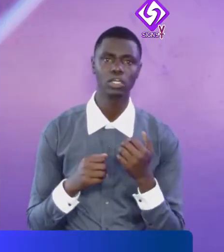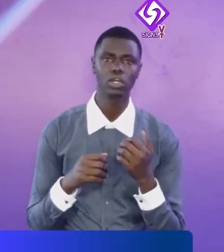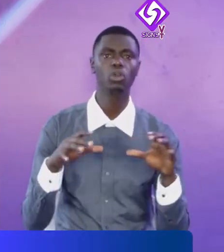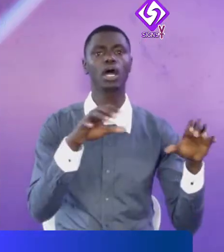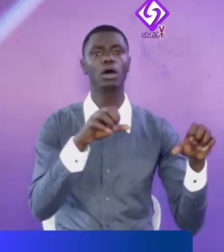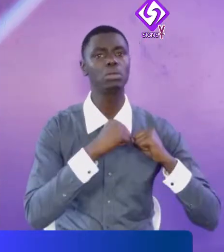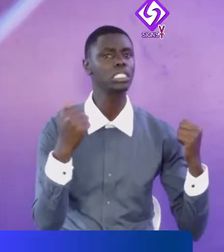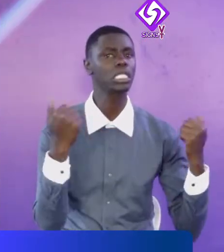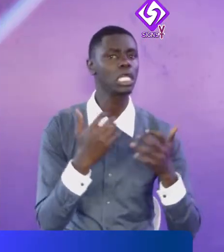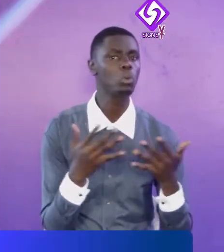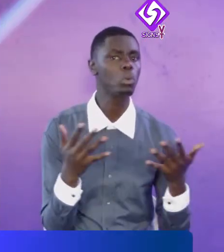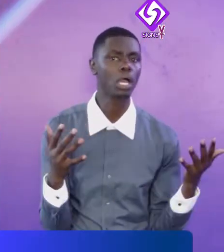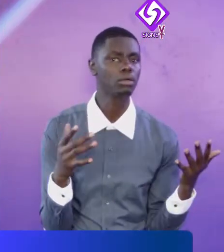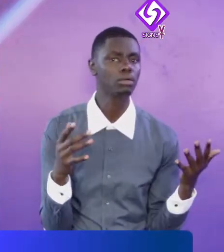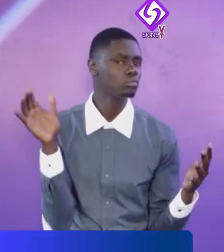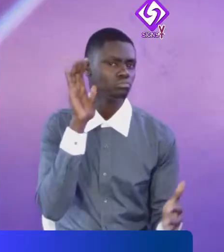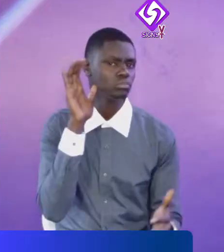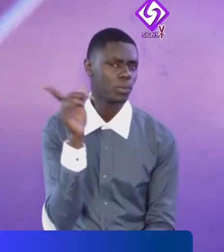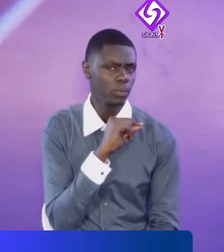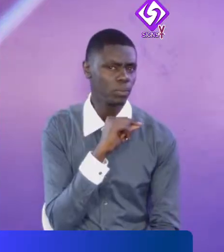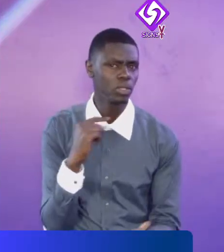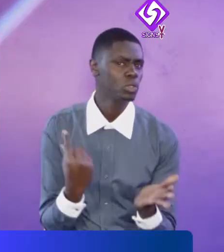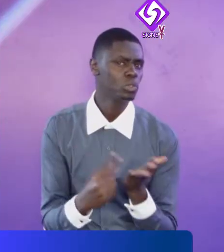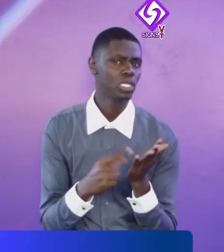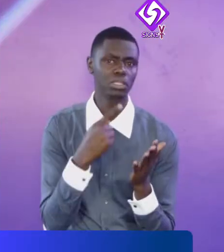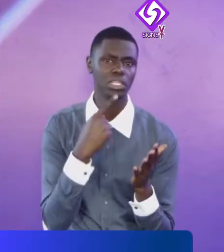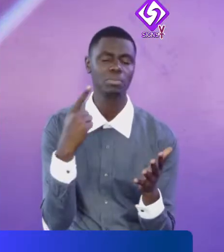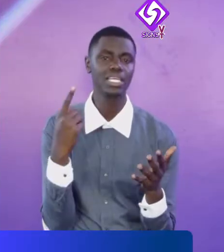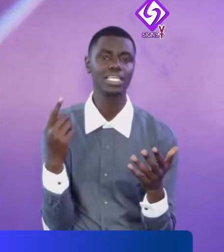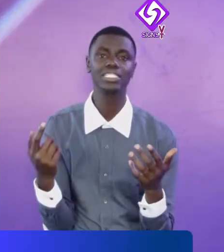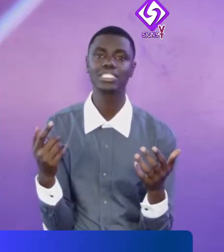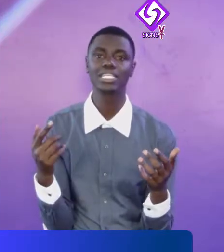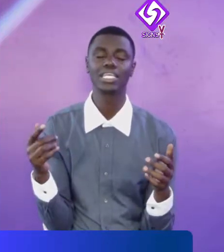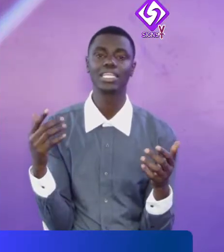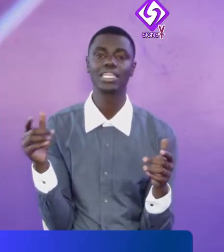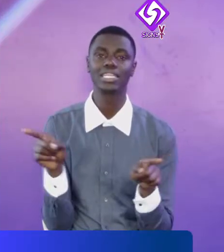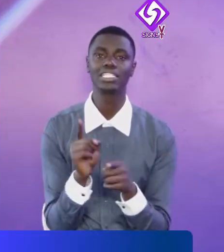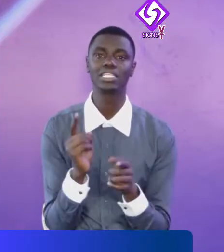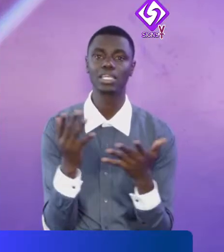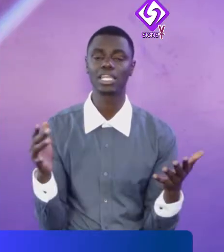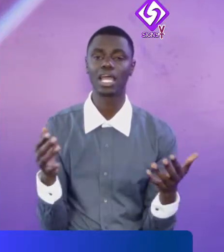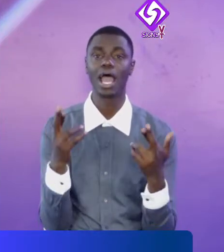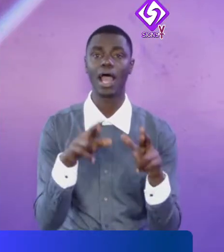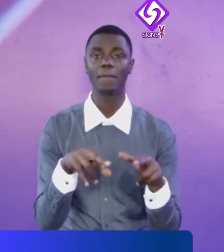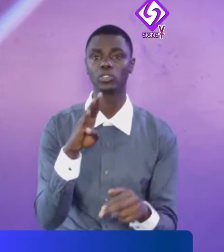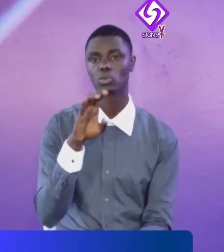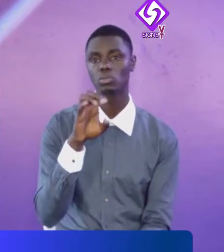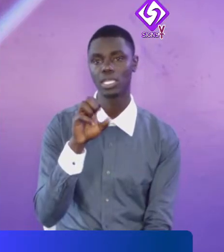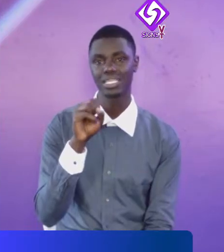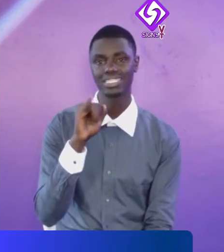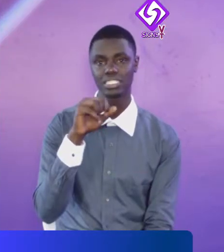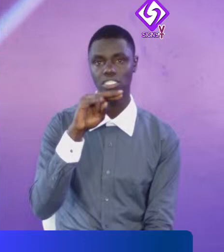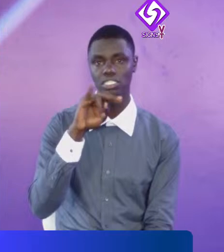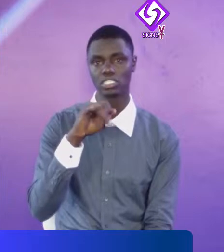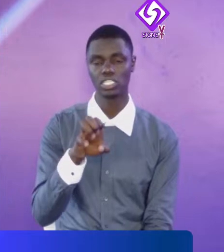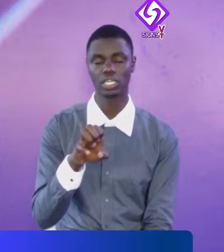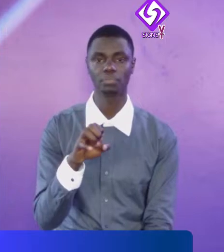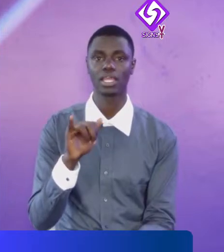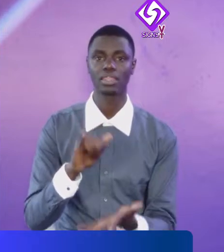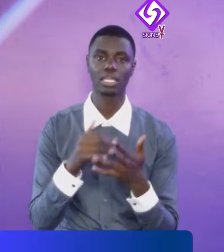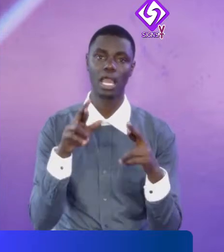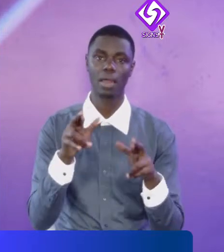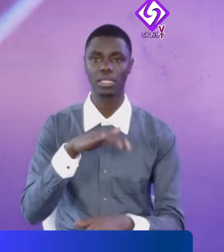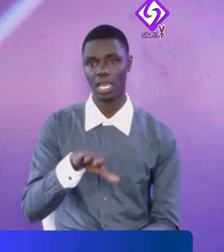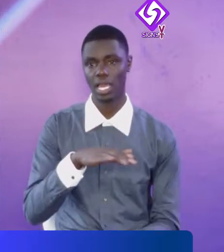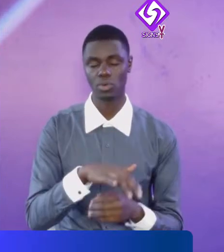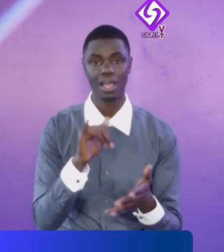anywhere? But you Even see, in Europe? the Ugandans will also say it's the same thing that happened to Besigye when he was here. No, the basic issue was their domains. That's why